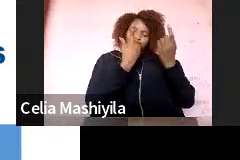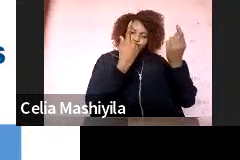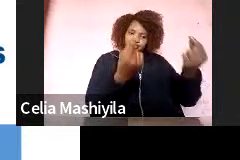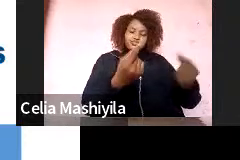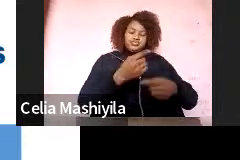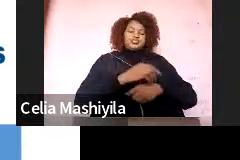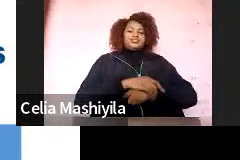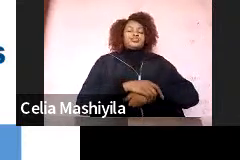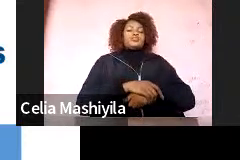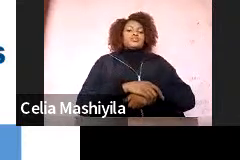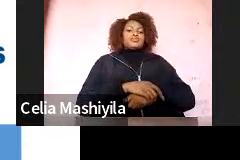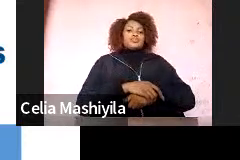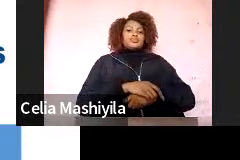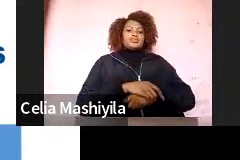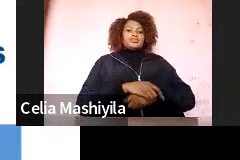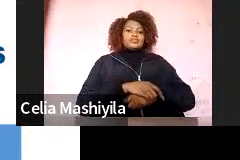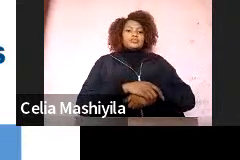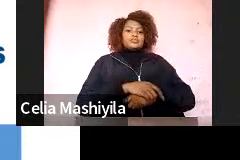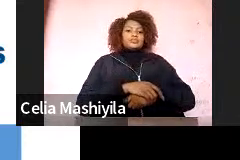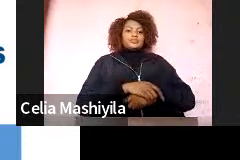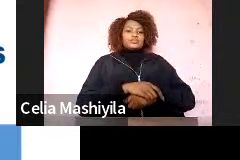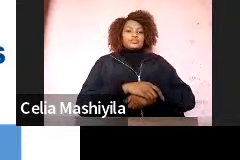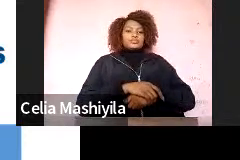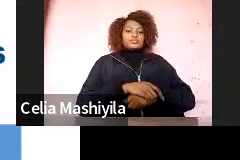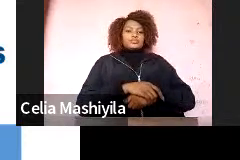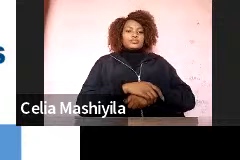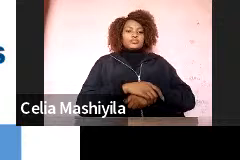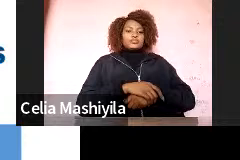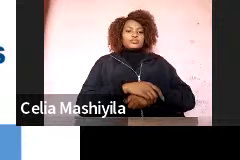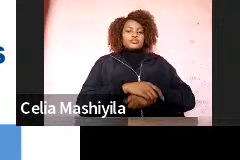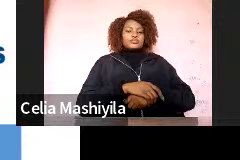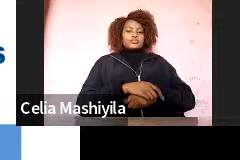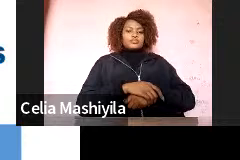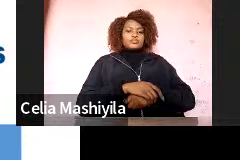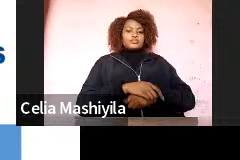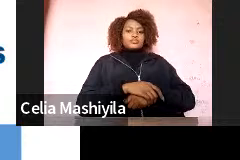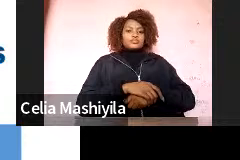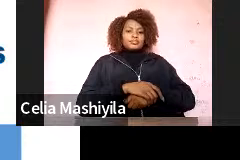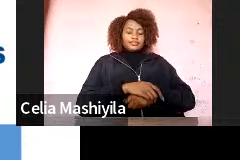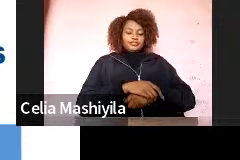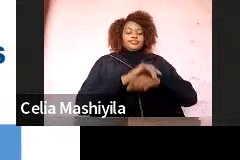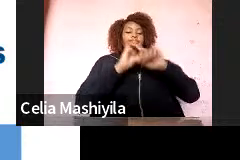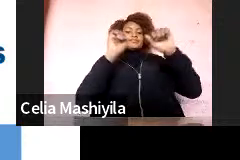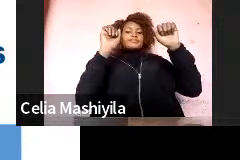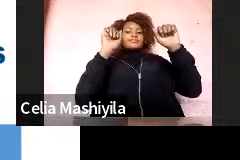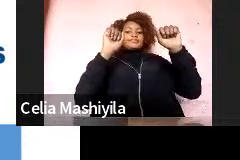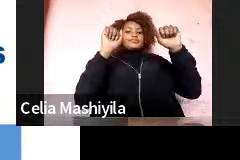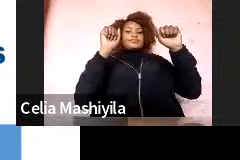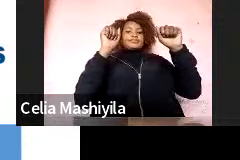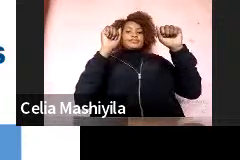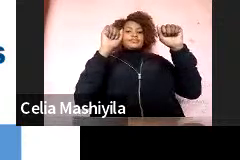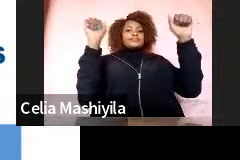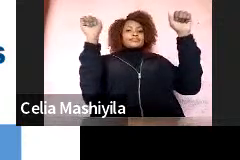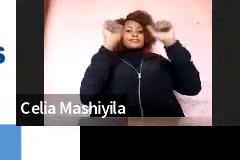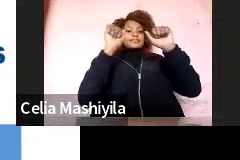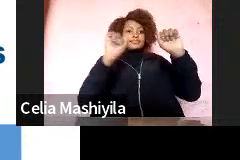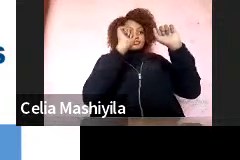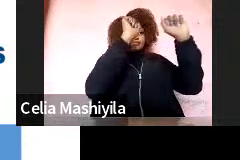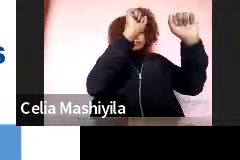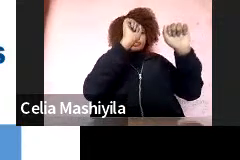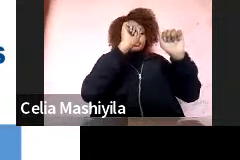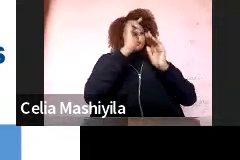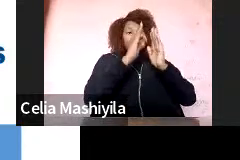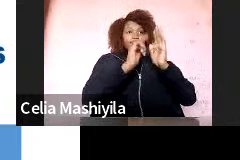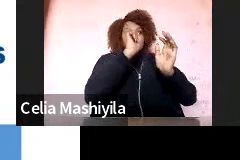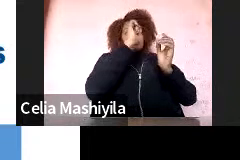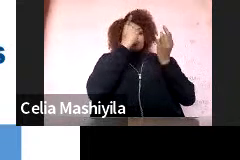SARS. All transactions done in the account by your representative will be